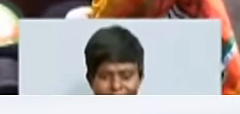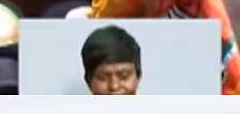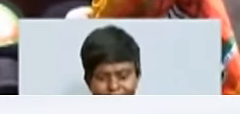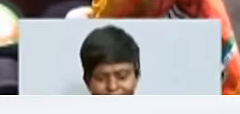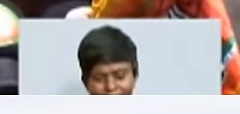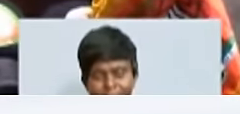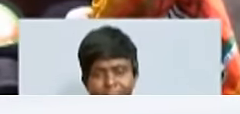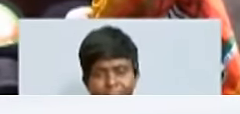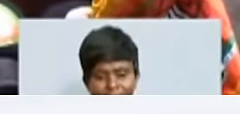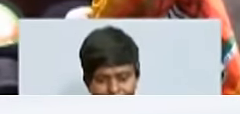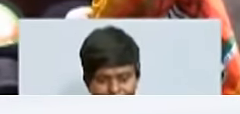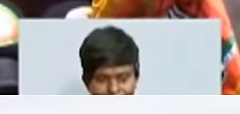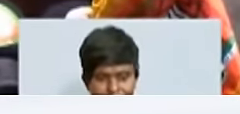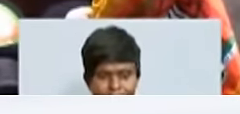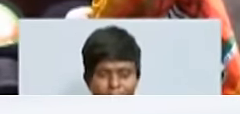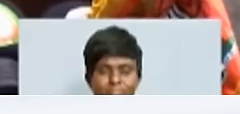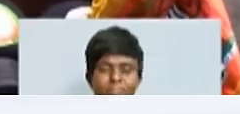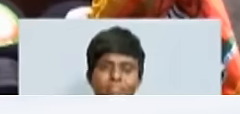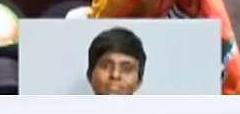with our own conduct.